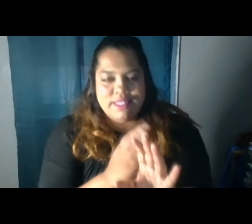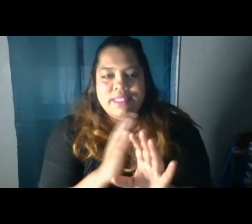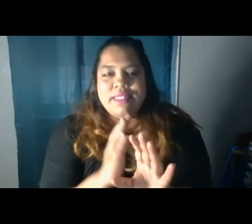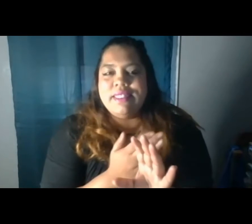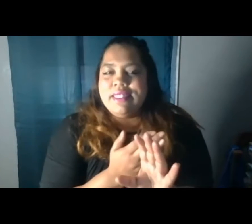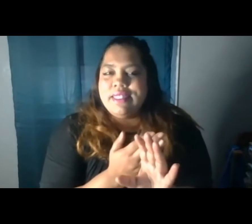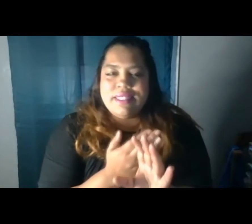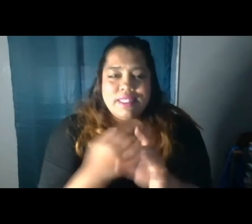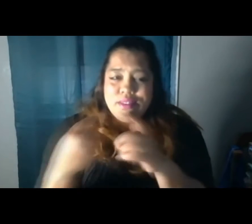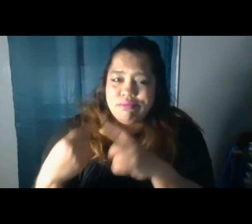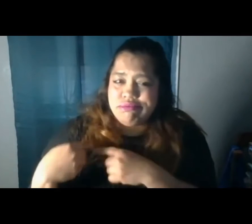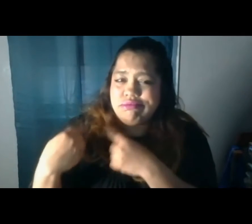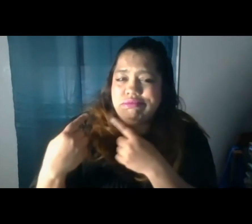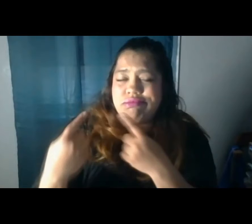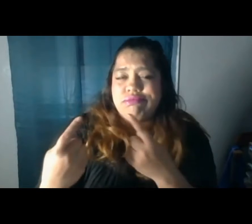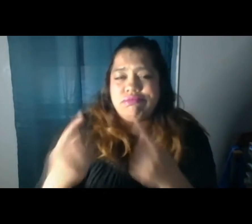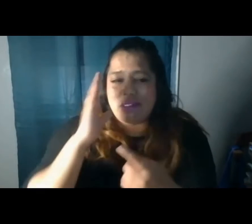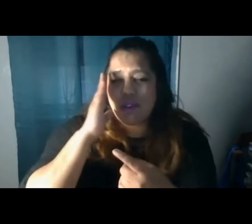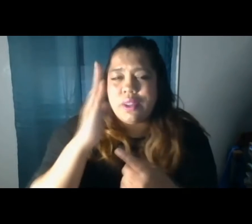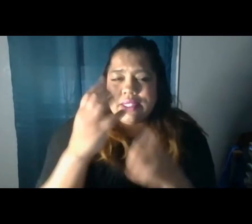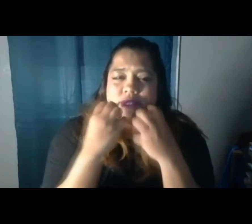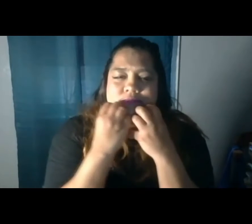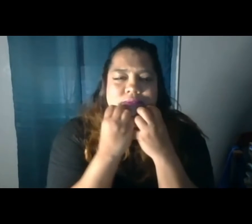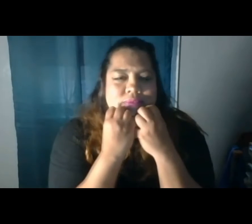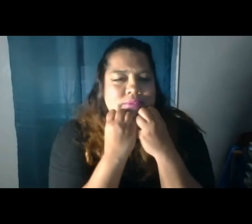That's all I